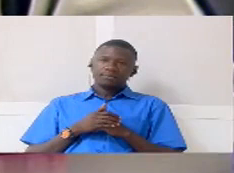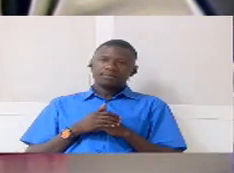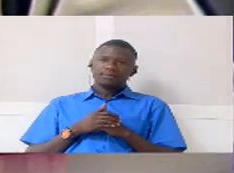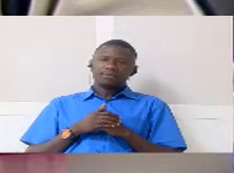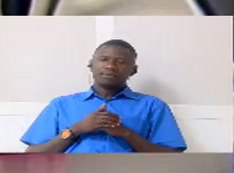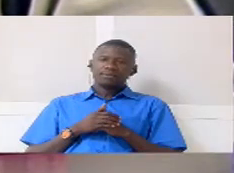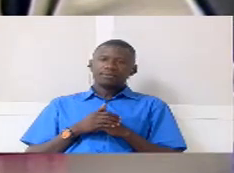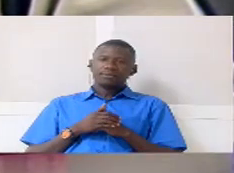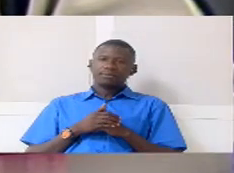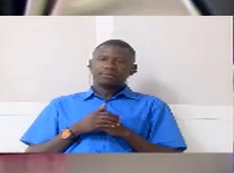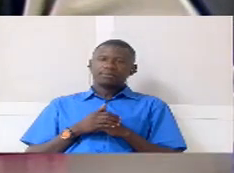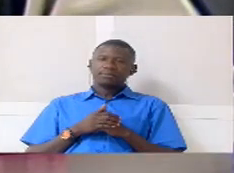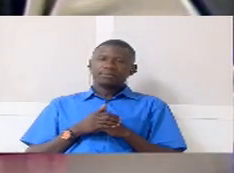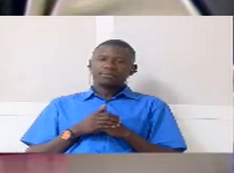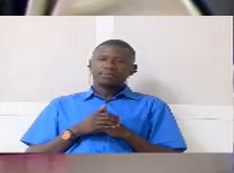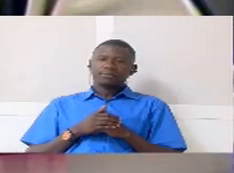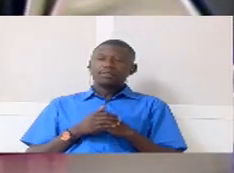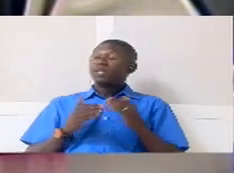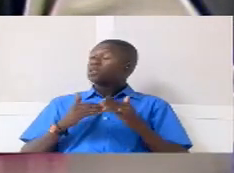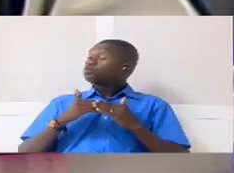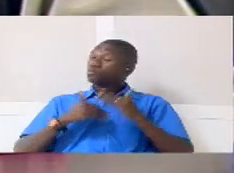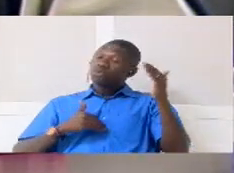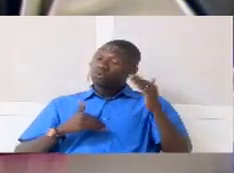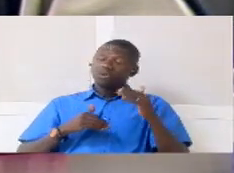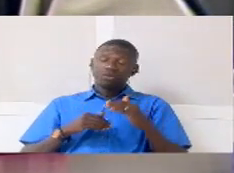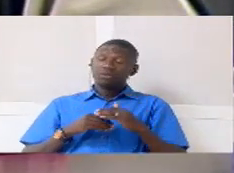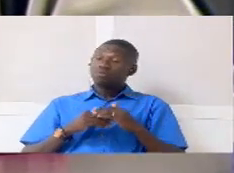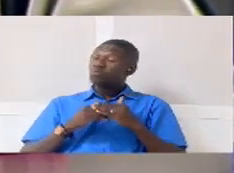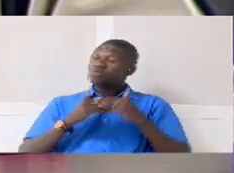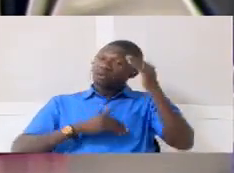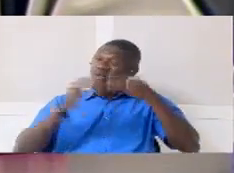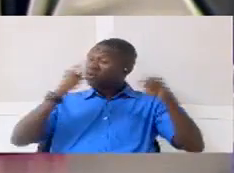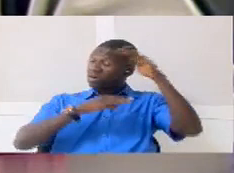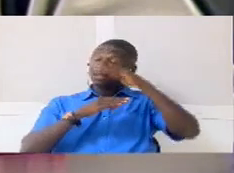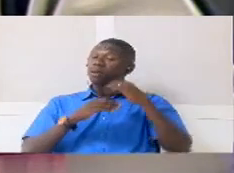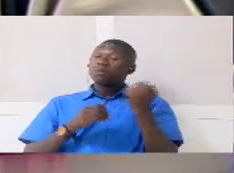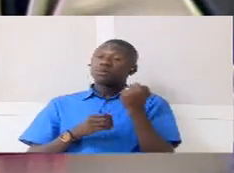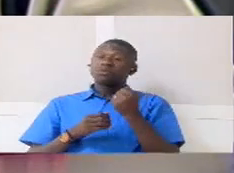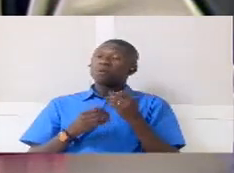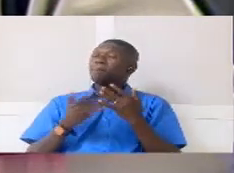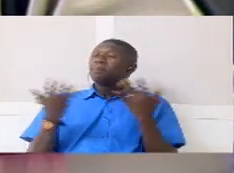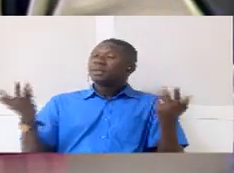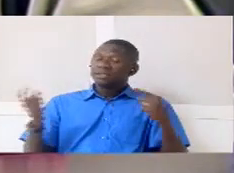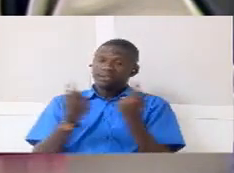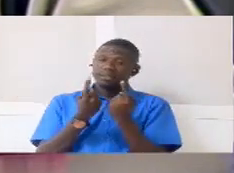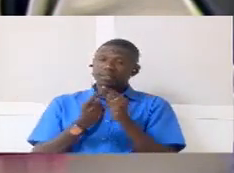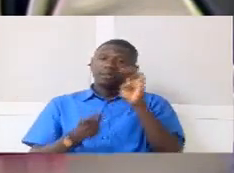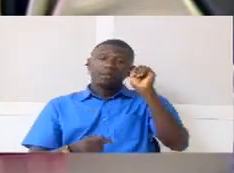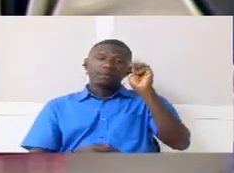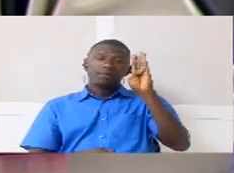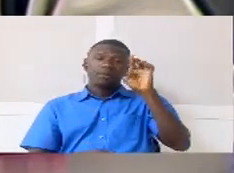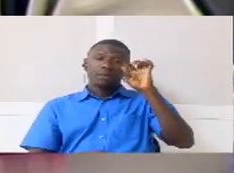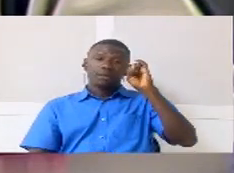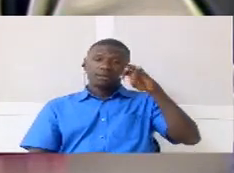tambita wala le katu. It was more than that, because there were many things that Ibrahima did which